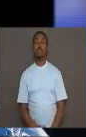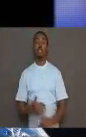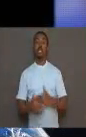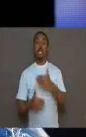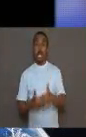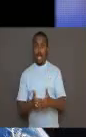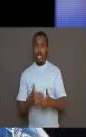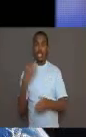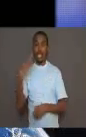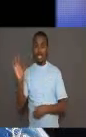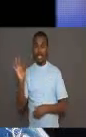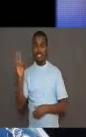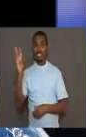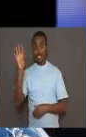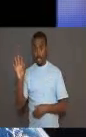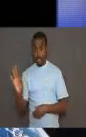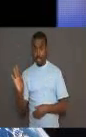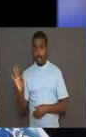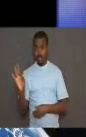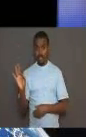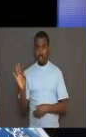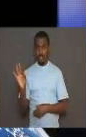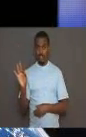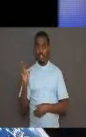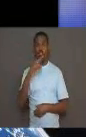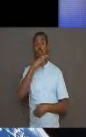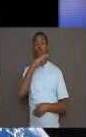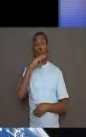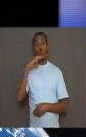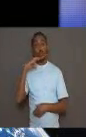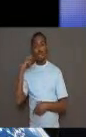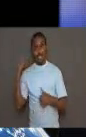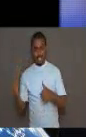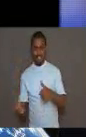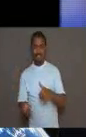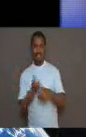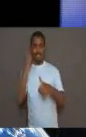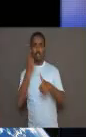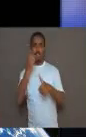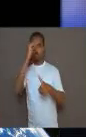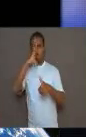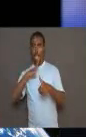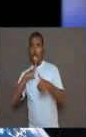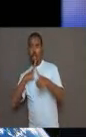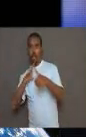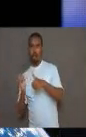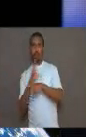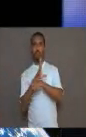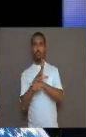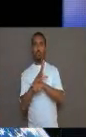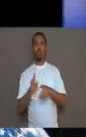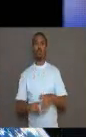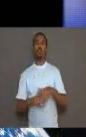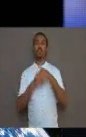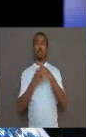Then, in 1969, the Russians put the first man in space with the